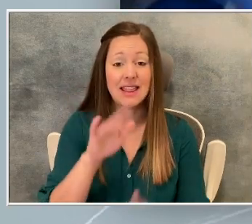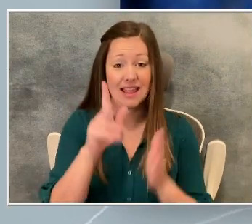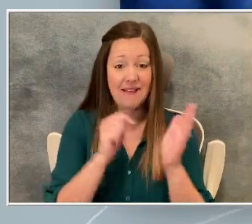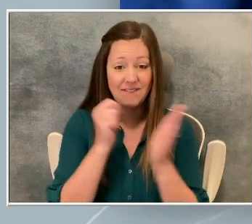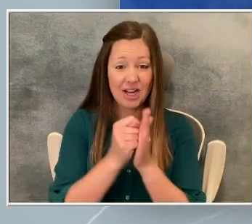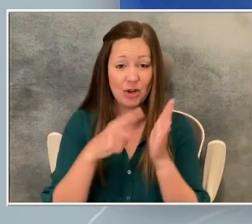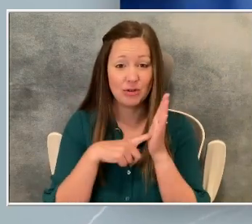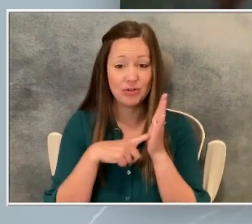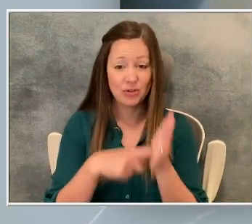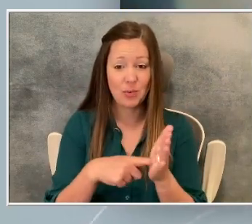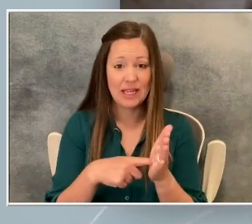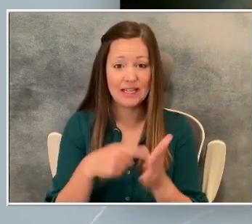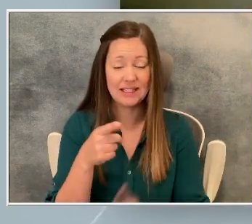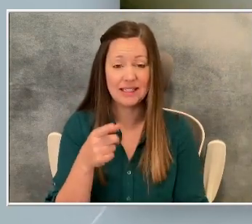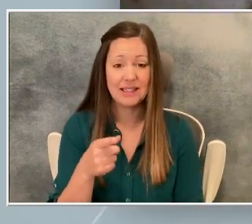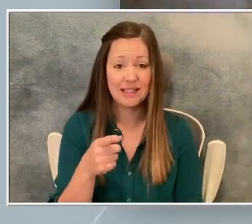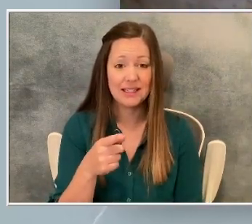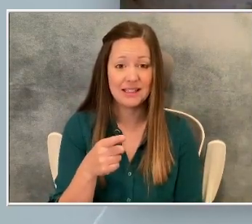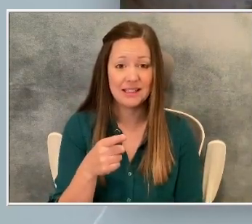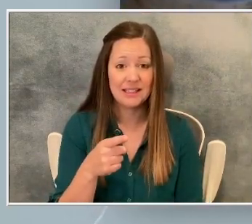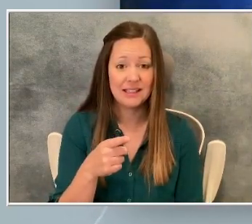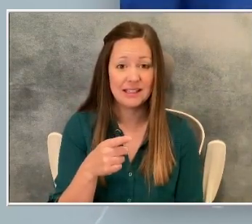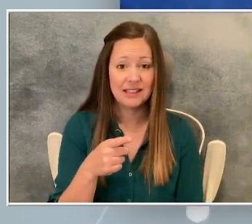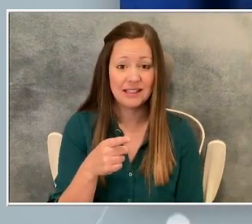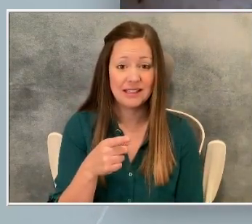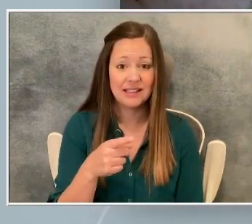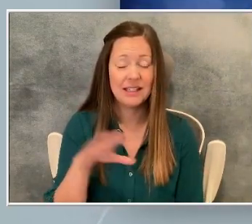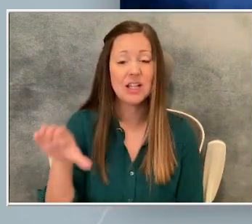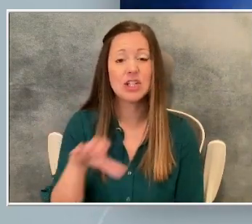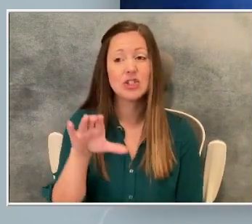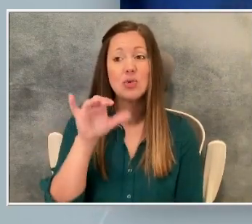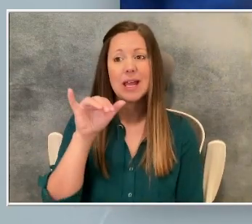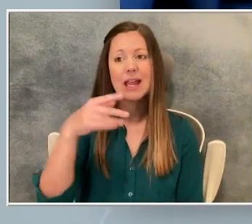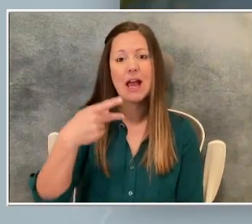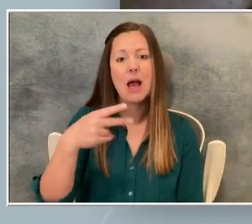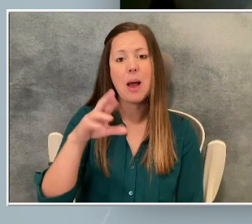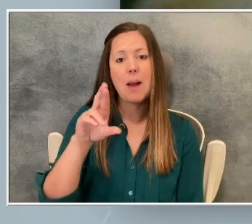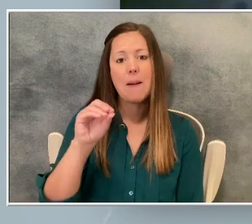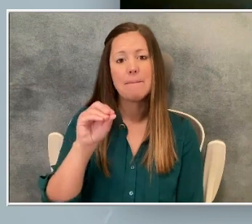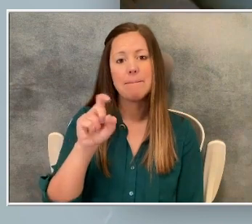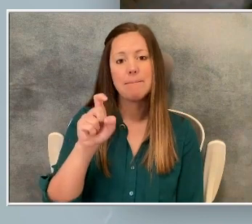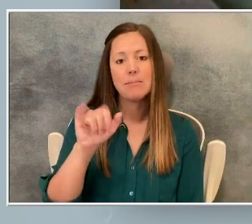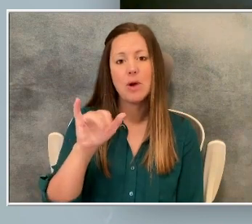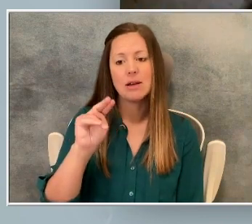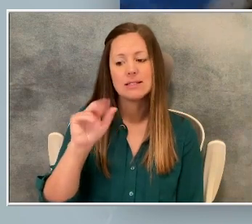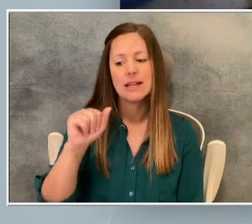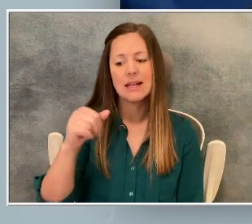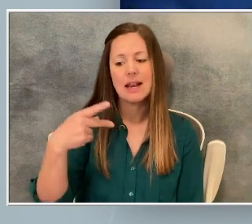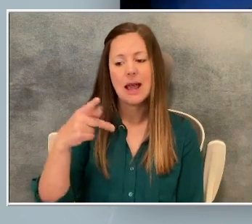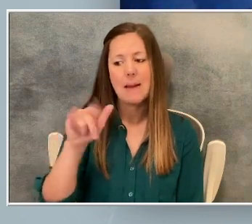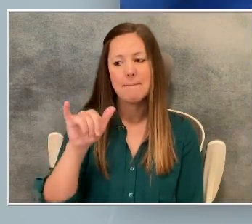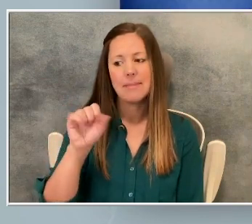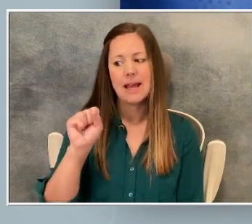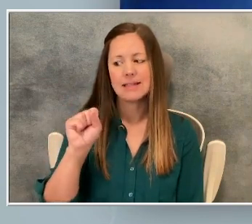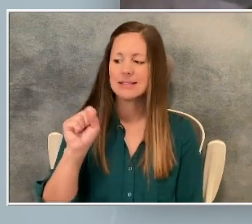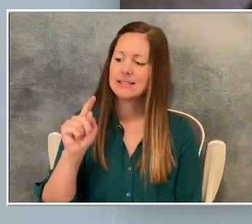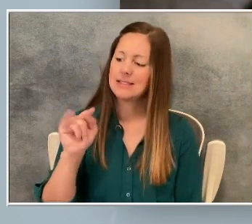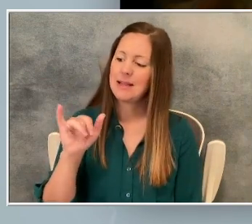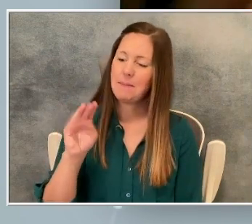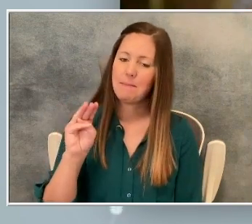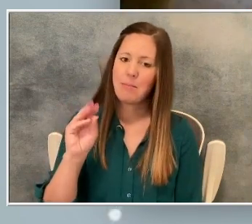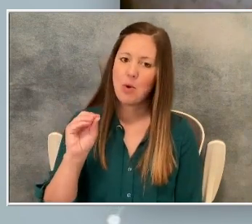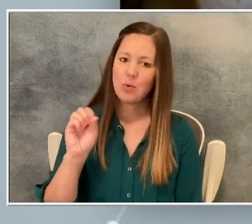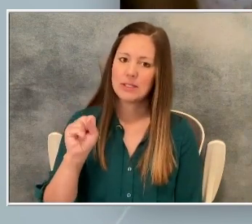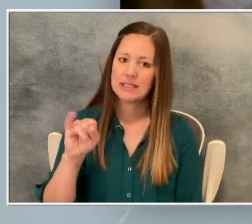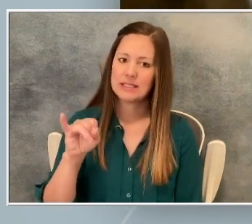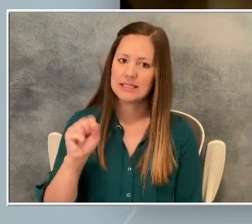is actually another surgeon performing the proximal anastomosis. So this should be them sewing that first part of that graft to the aorta there below the kidney